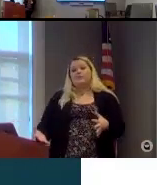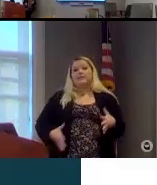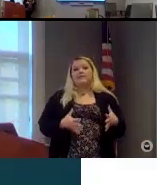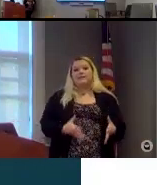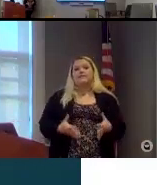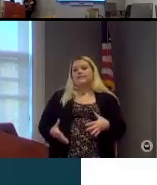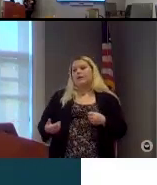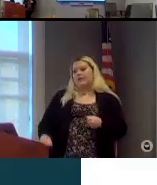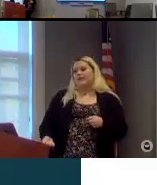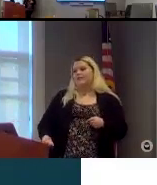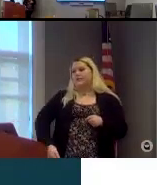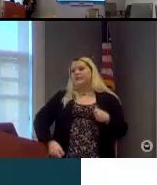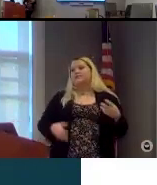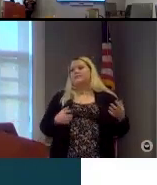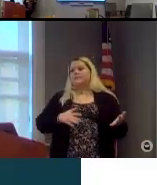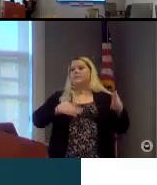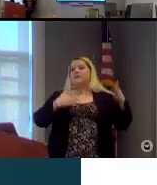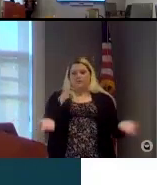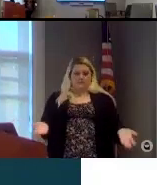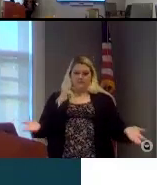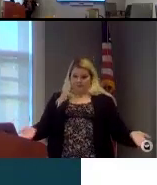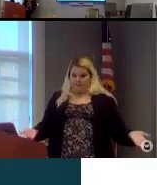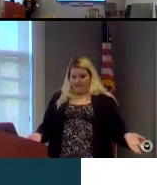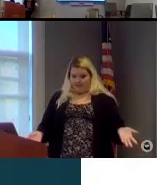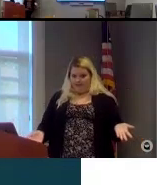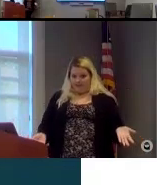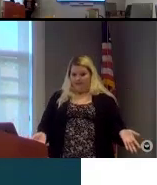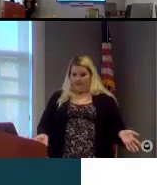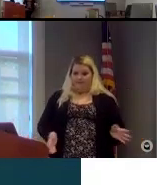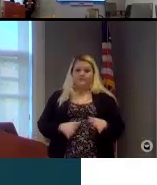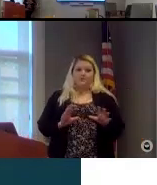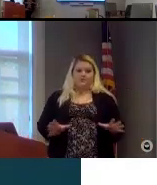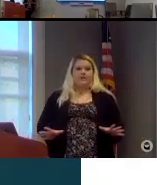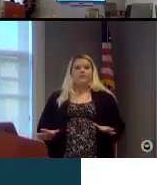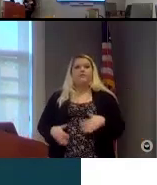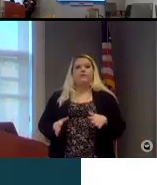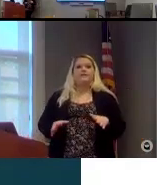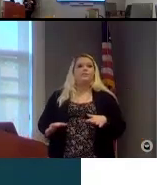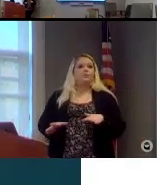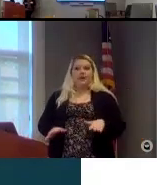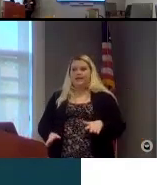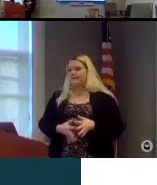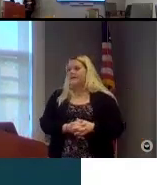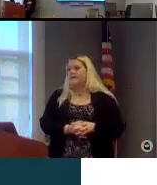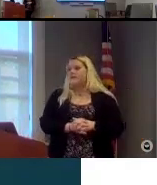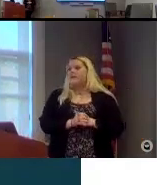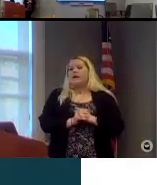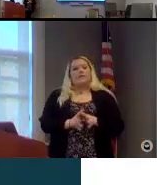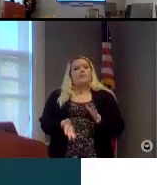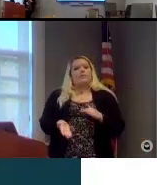We also did extensive online searches restricted to the conflict timeframe, just so that we would avoid temporal